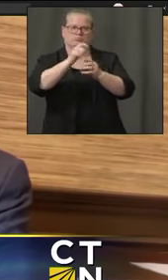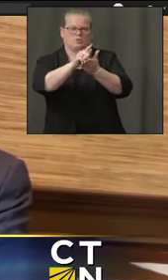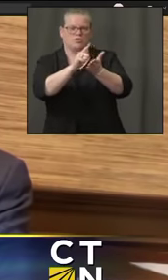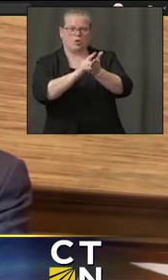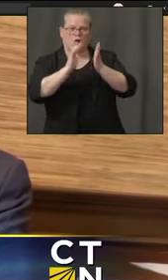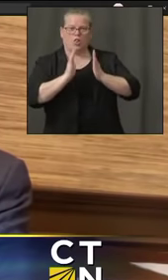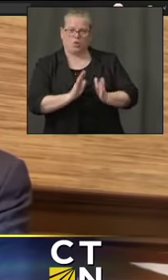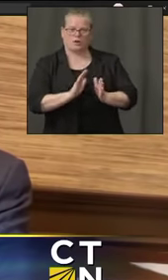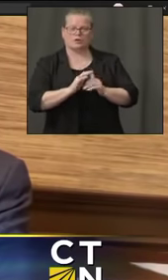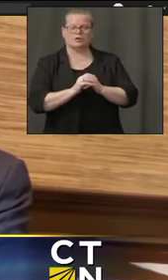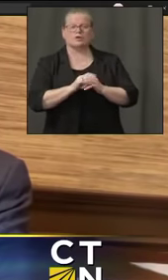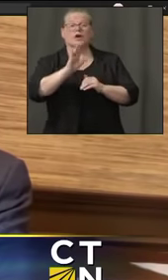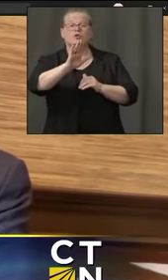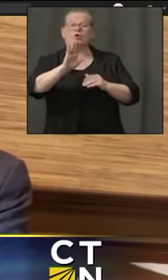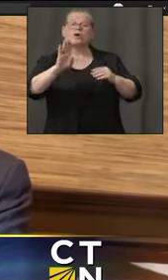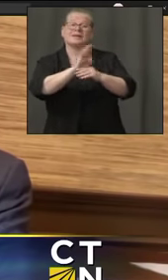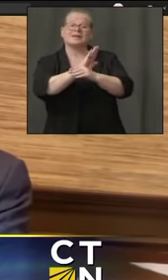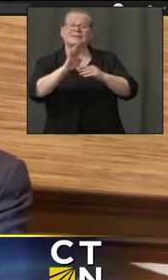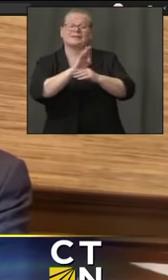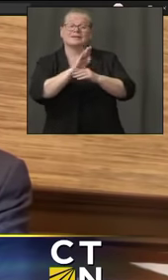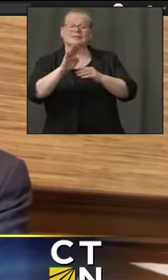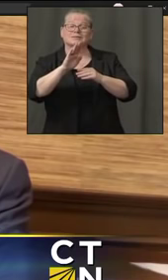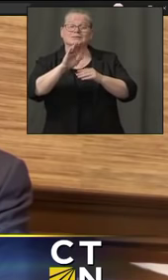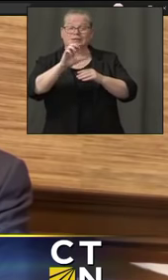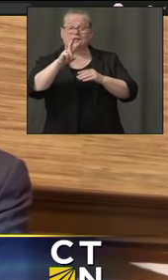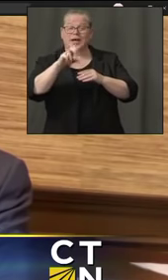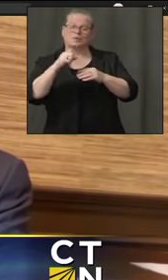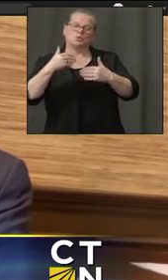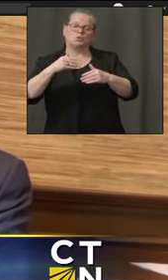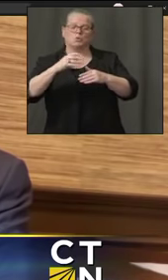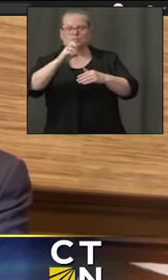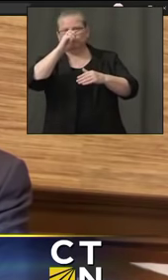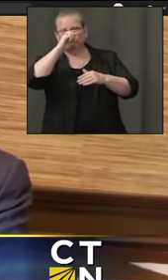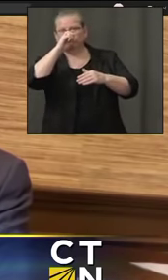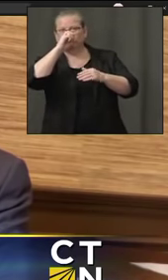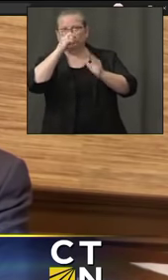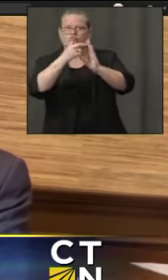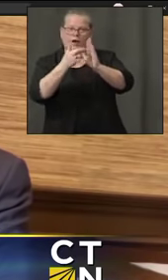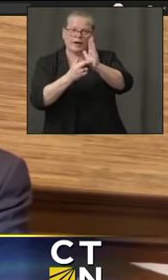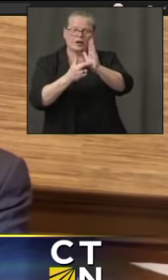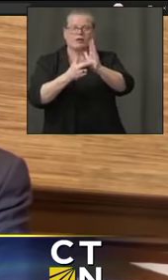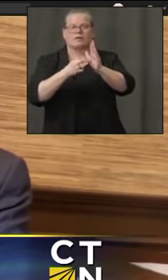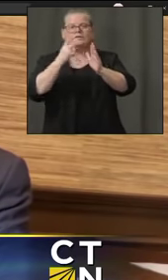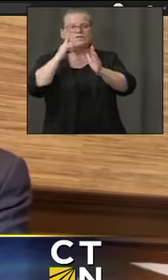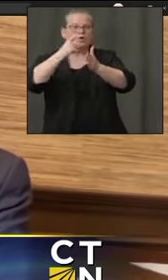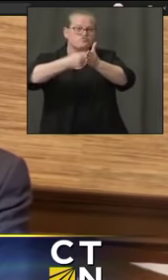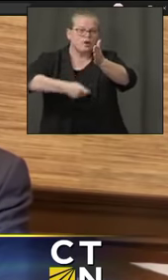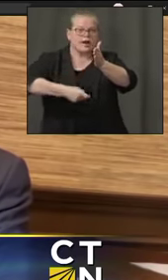both as far as pricing of things, of what is authorized to use.